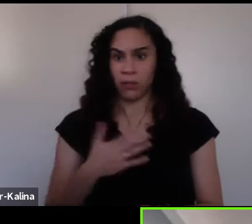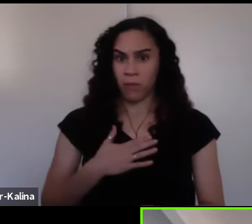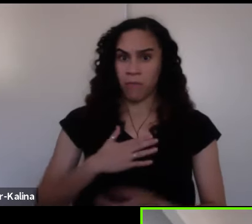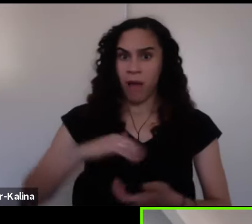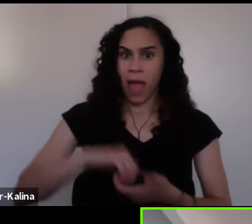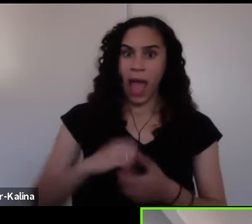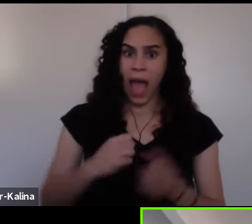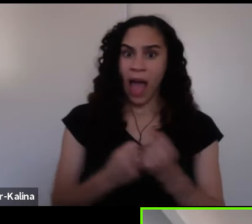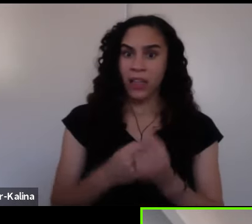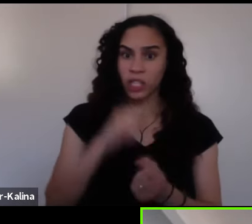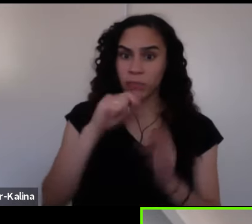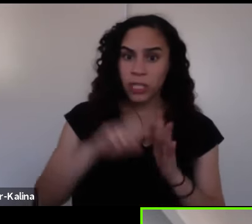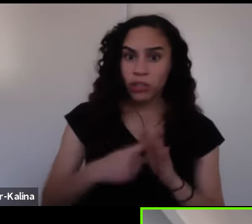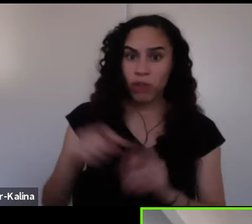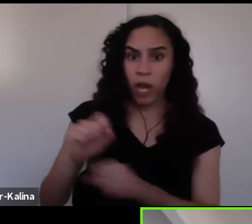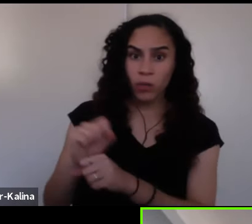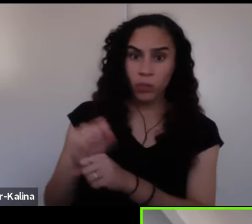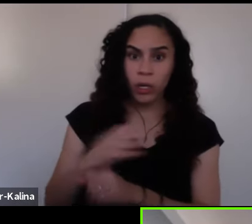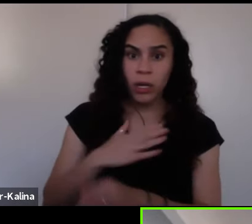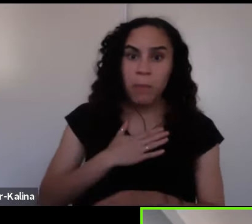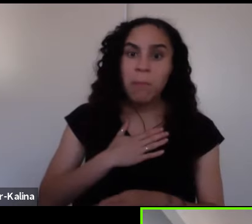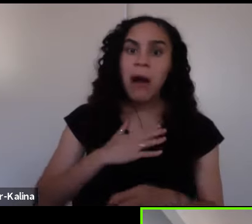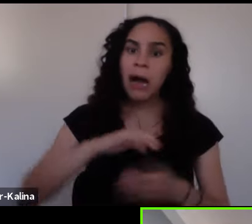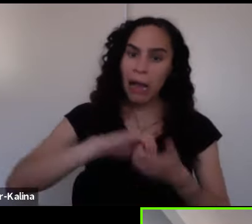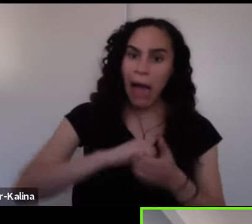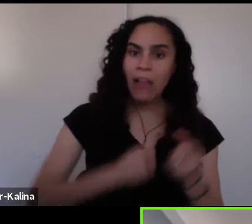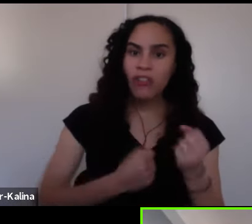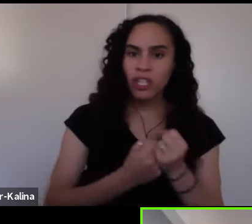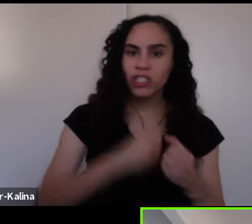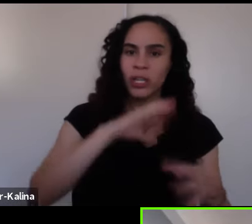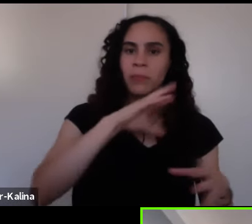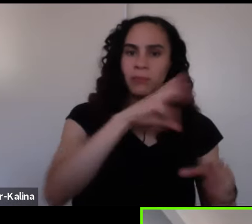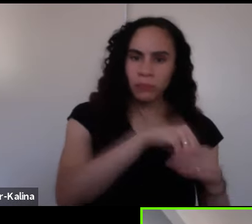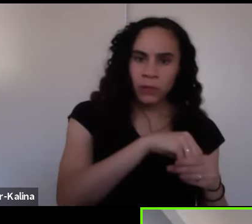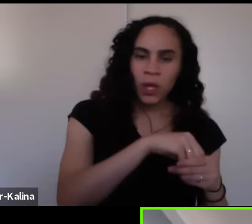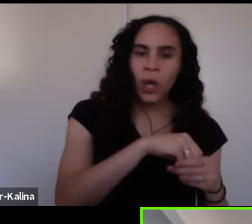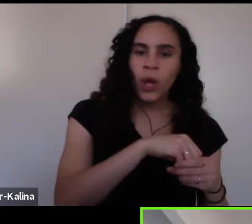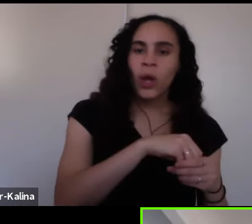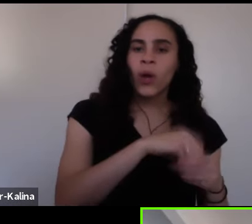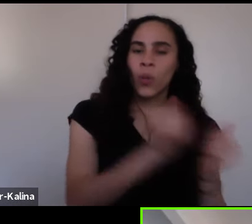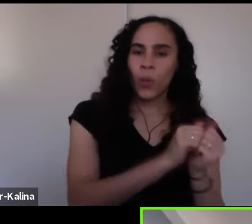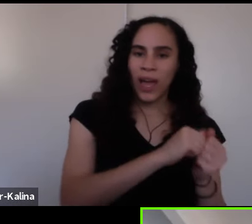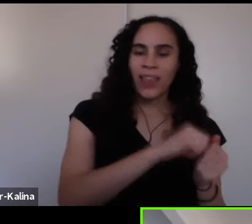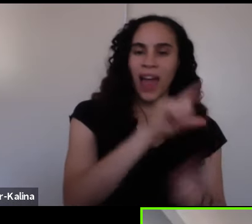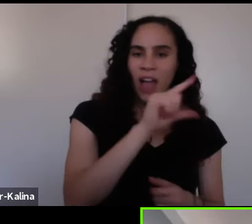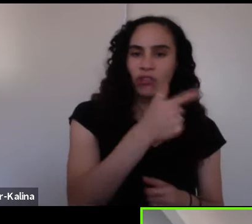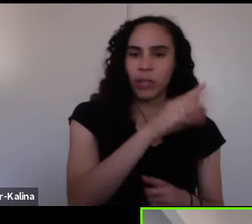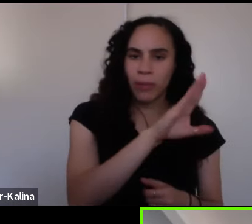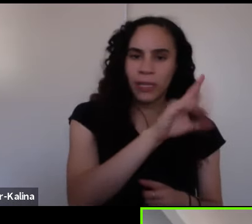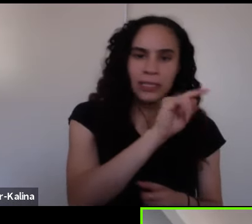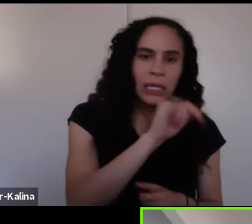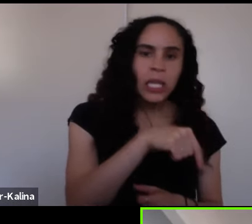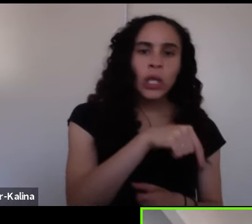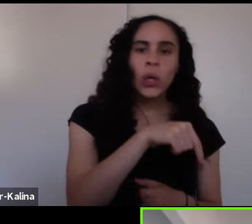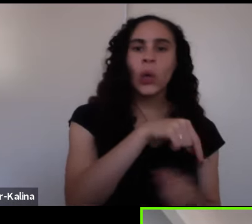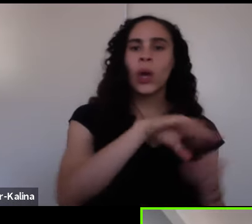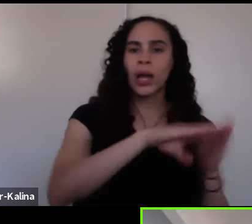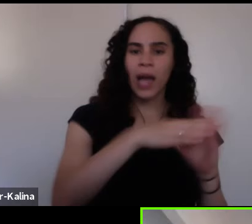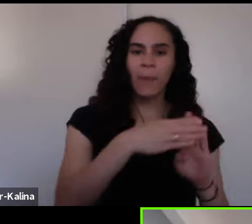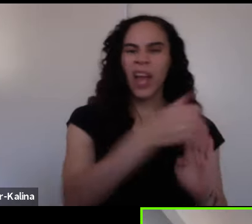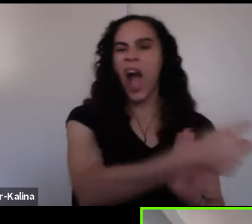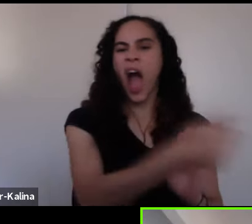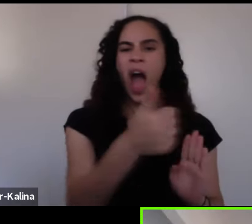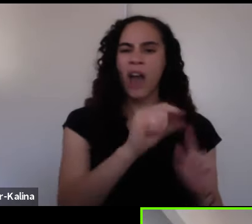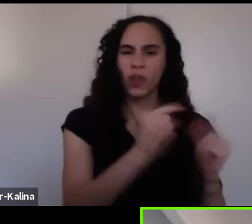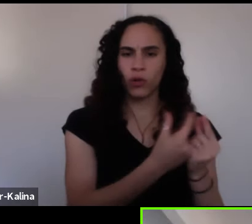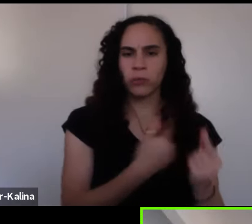began. My allyship began within the community, right? With the LGBTQ community and other groups that I don't necessarily